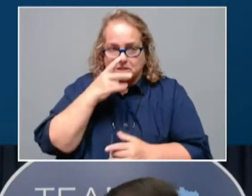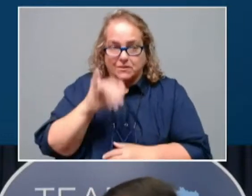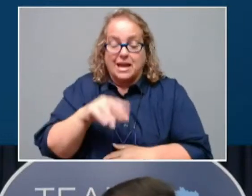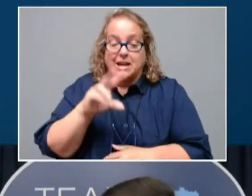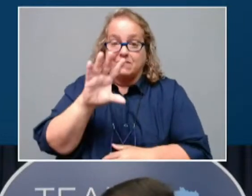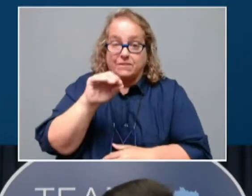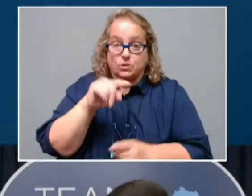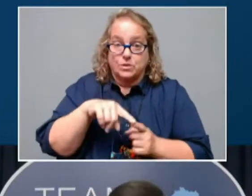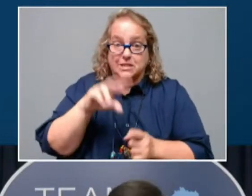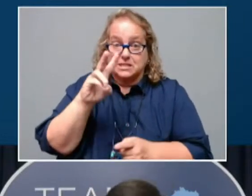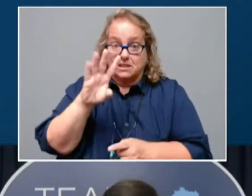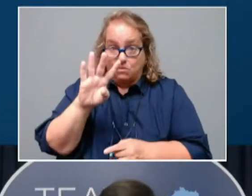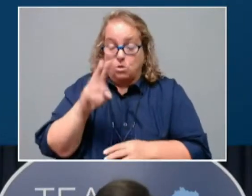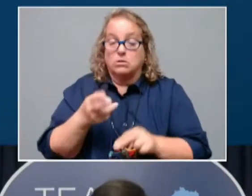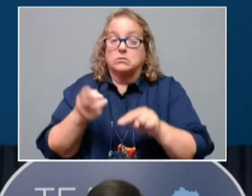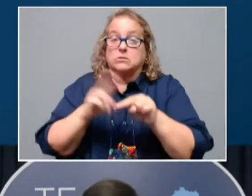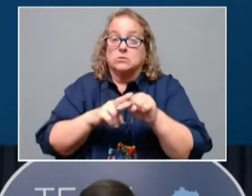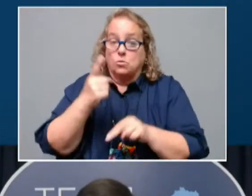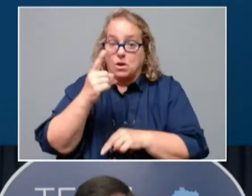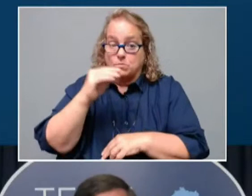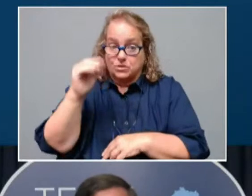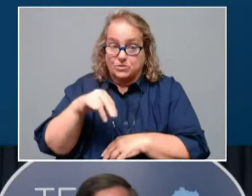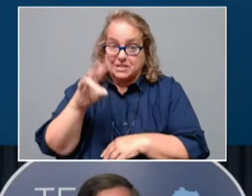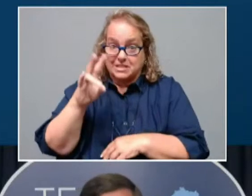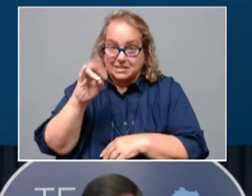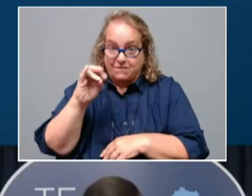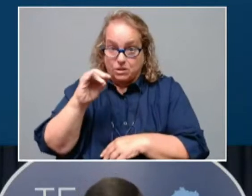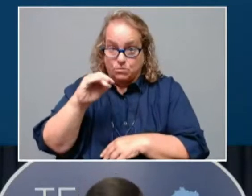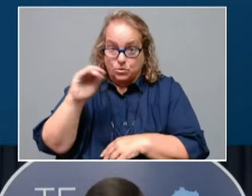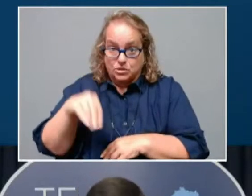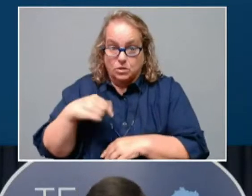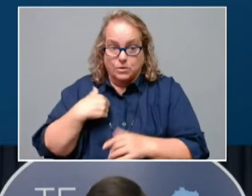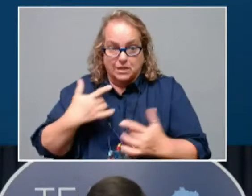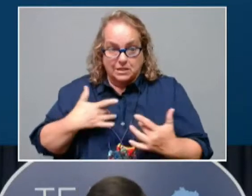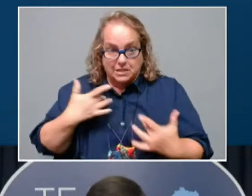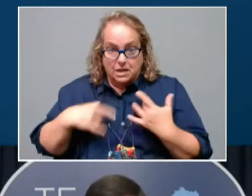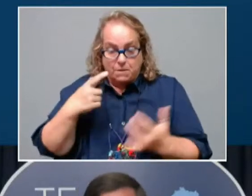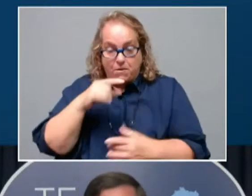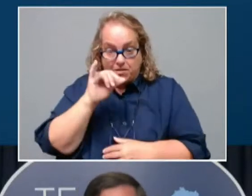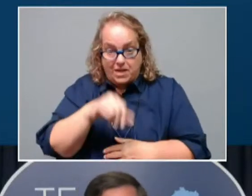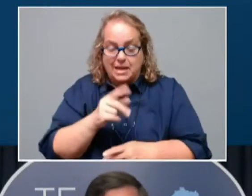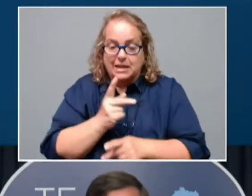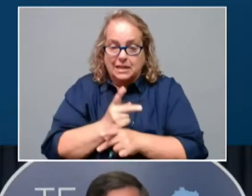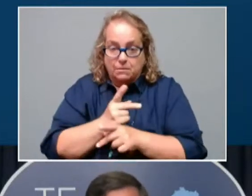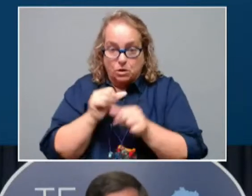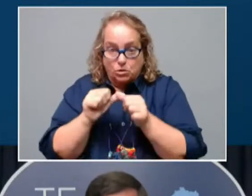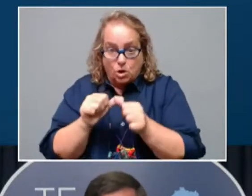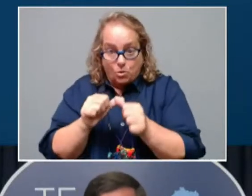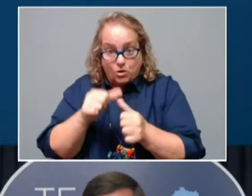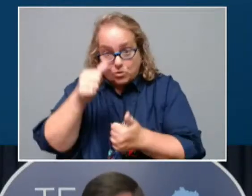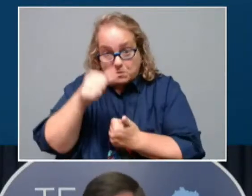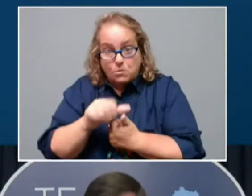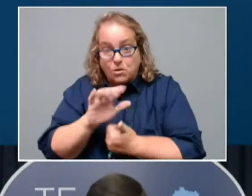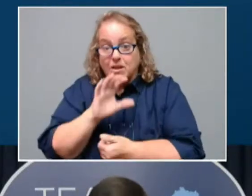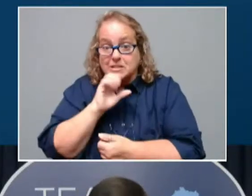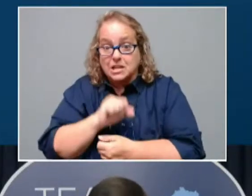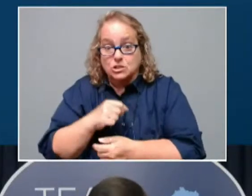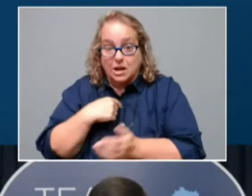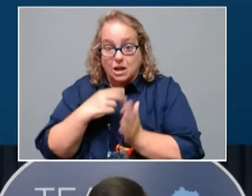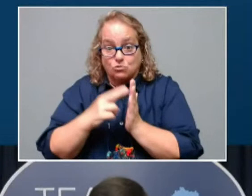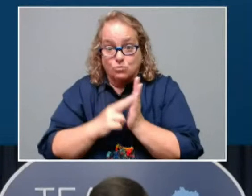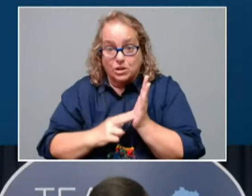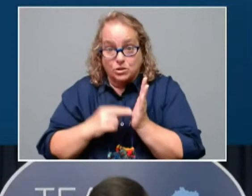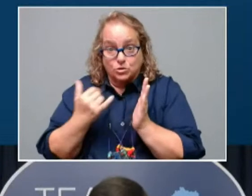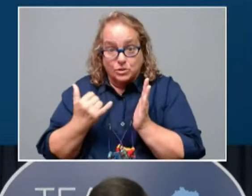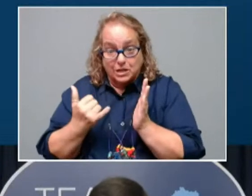increased a percentage, got to 70. We're excited about that. Need to keep going. Remember those ages that I read today. This is